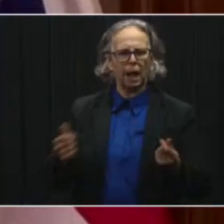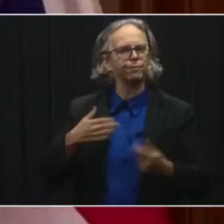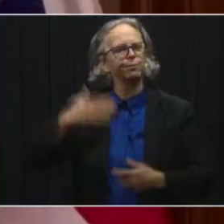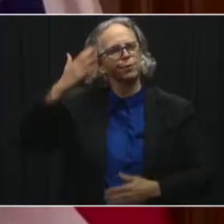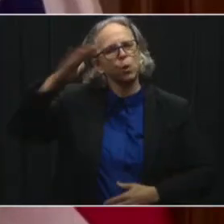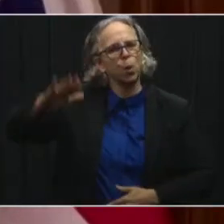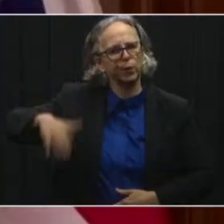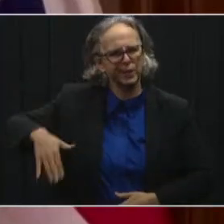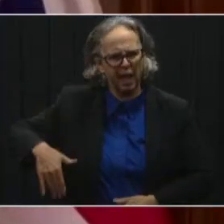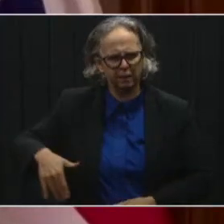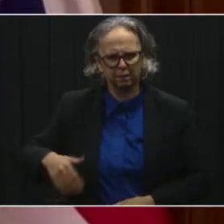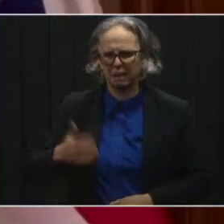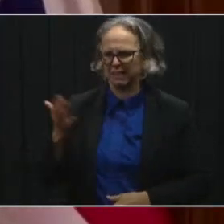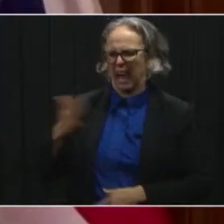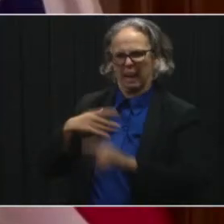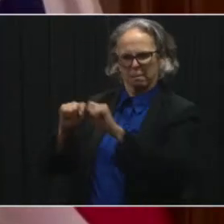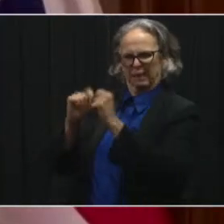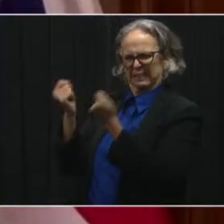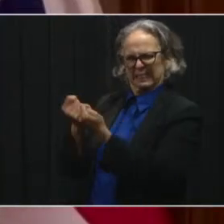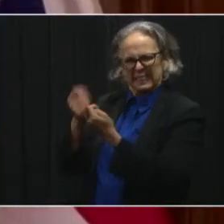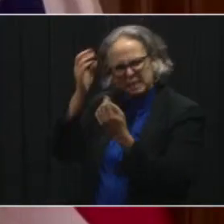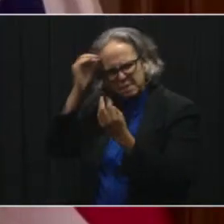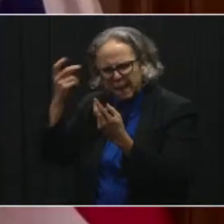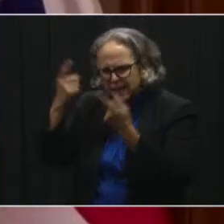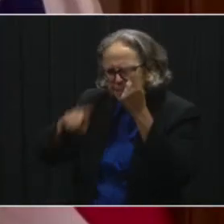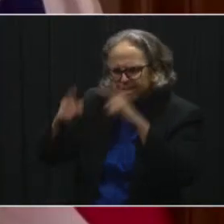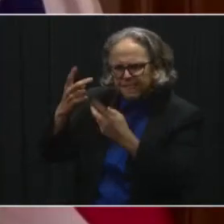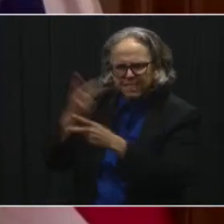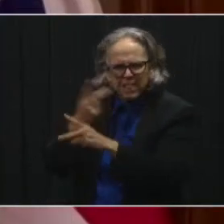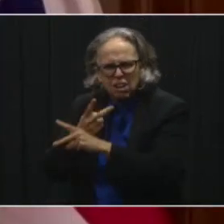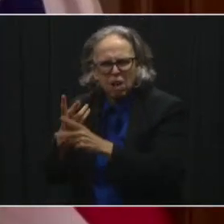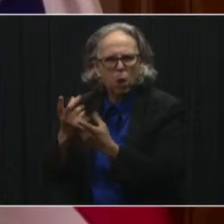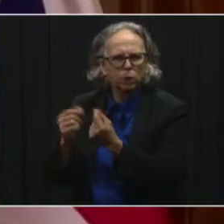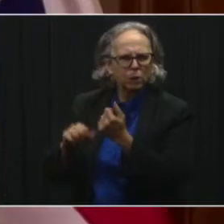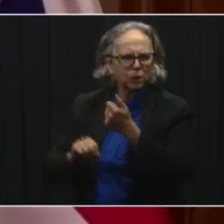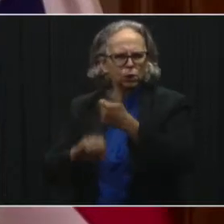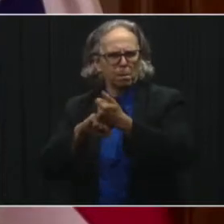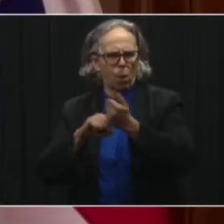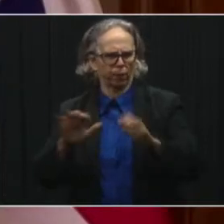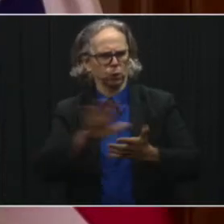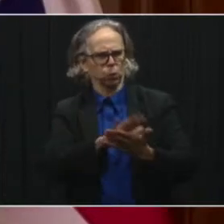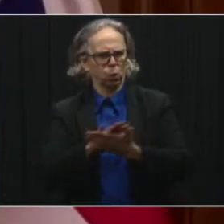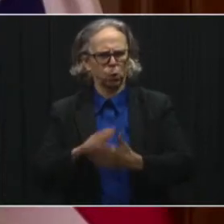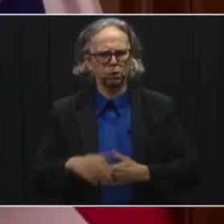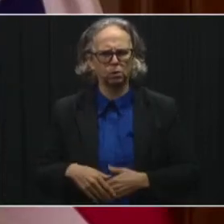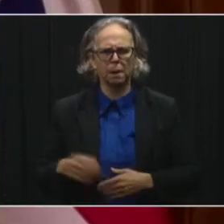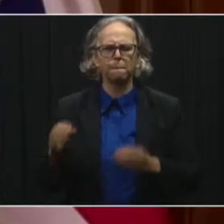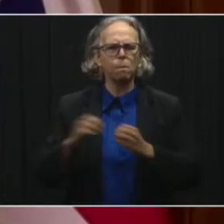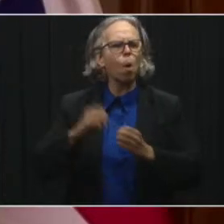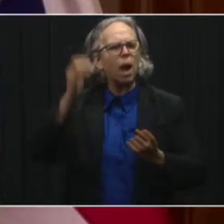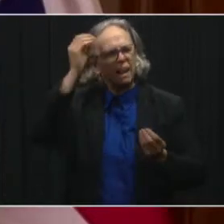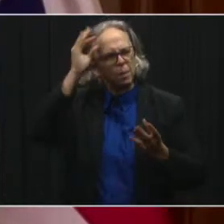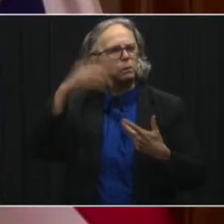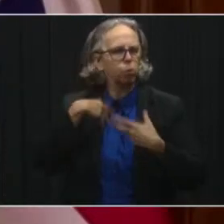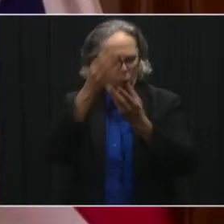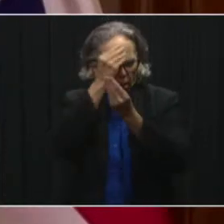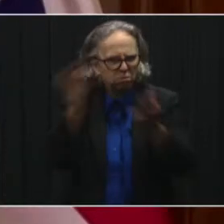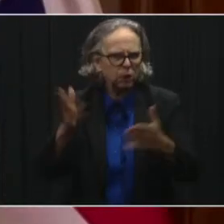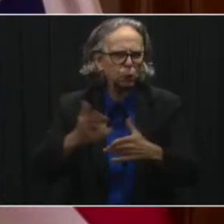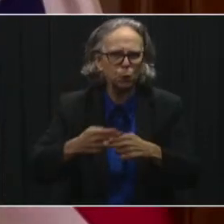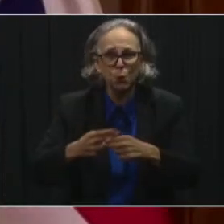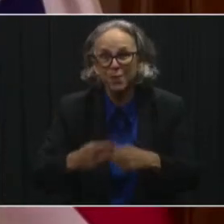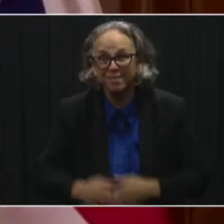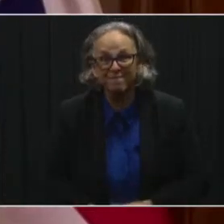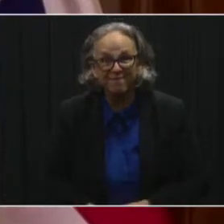with some ways to help. So we'll be back and talking about that in the next few days.